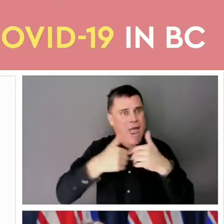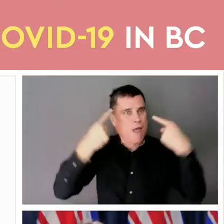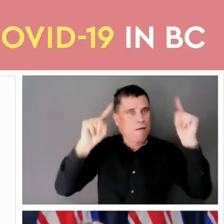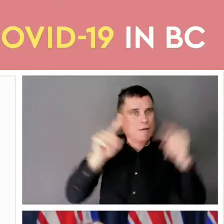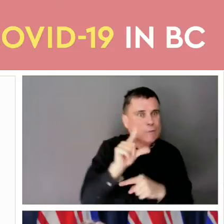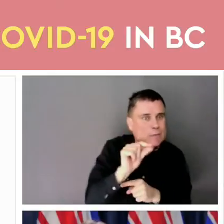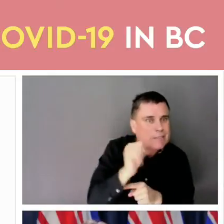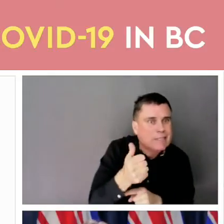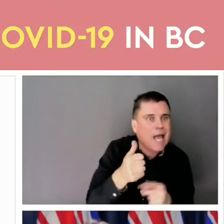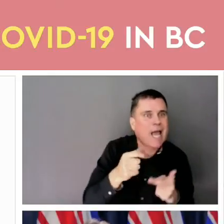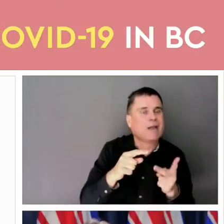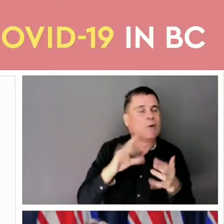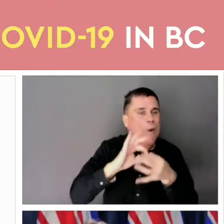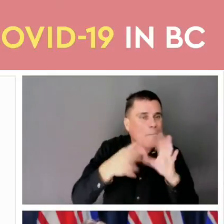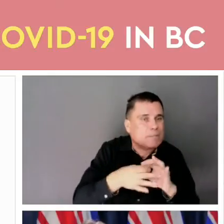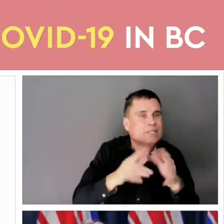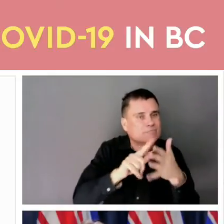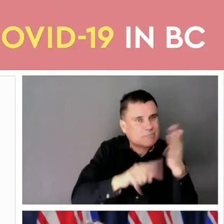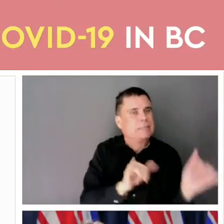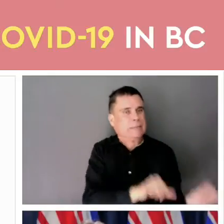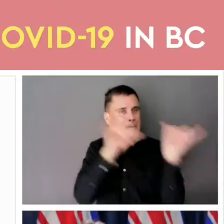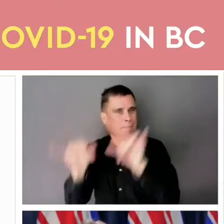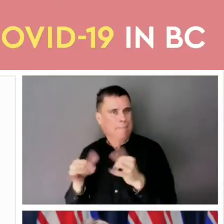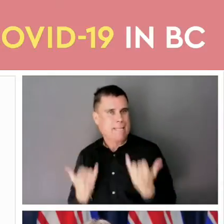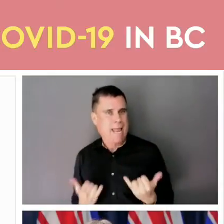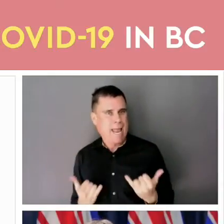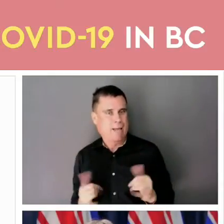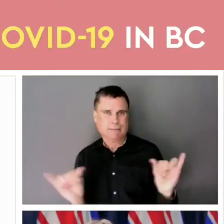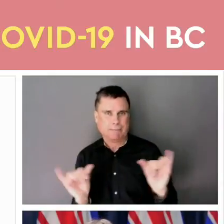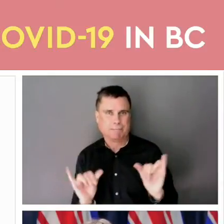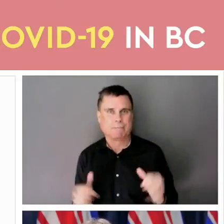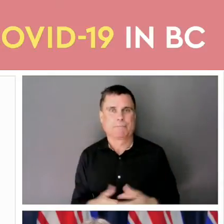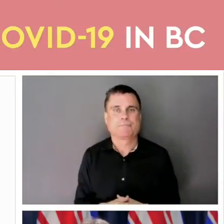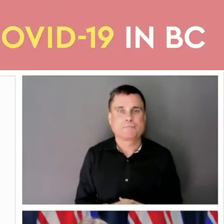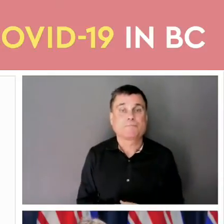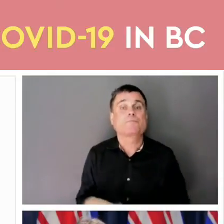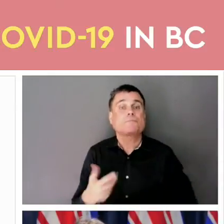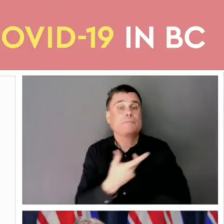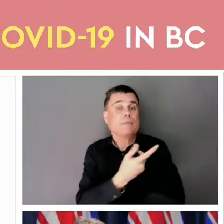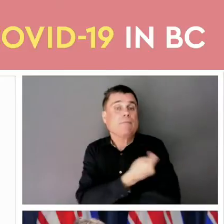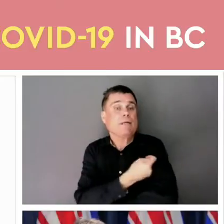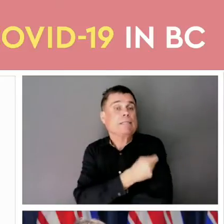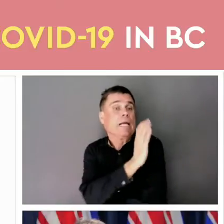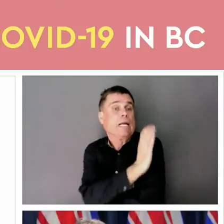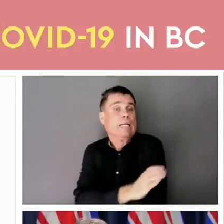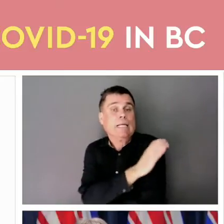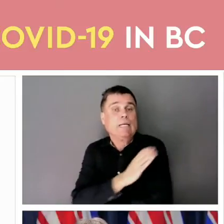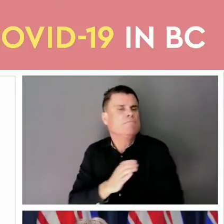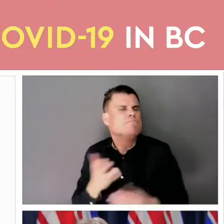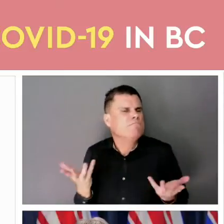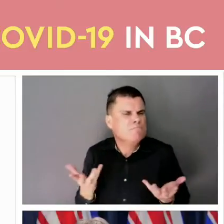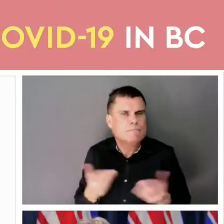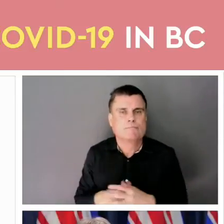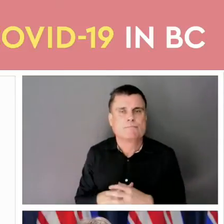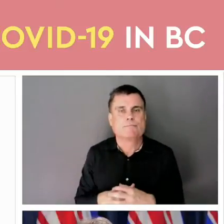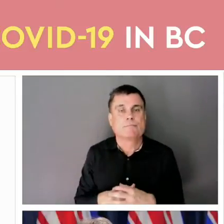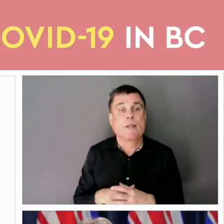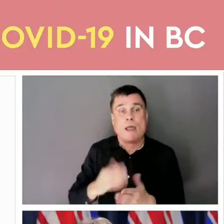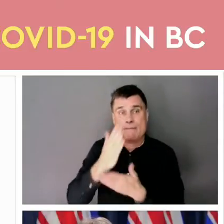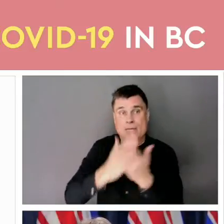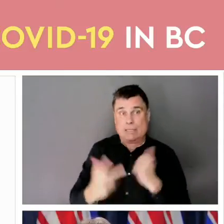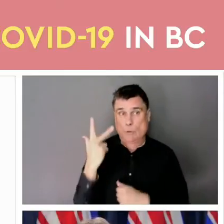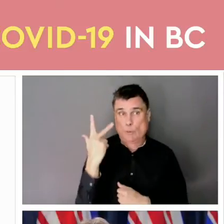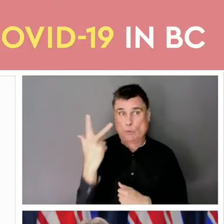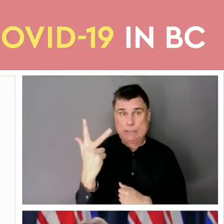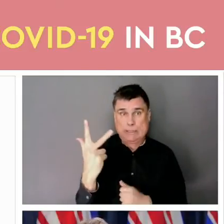on to our vaccination clinics. The immunization clinics that we will use in phase 3 and 4 are going to be organized, as Dr.